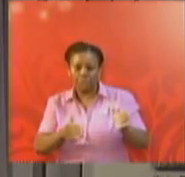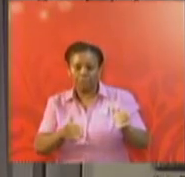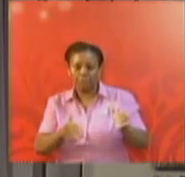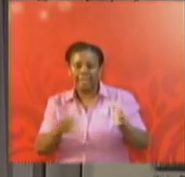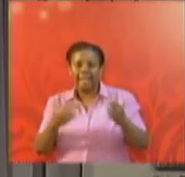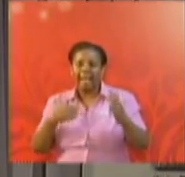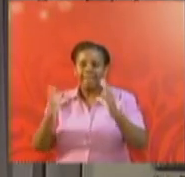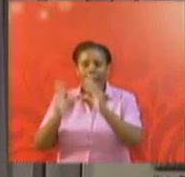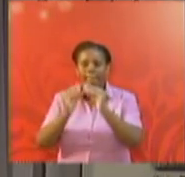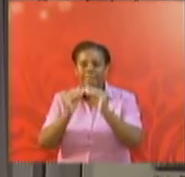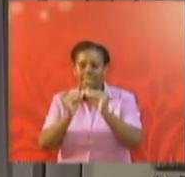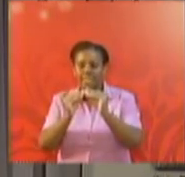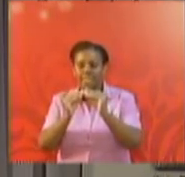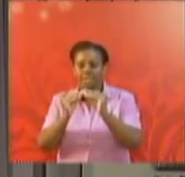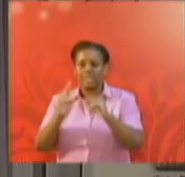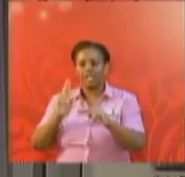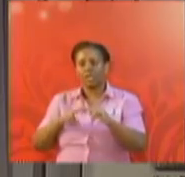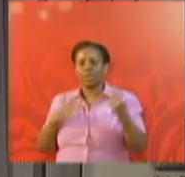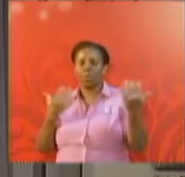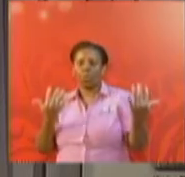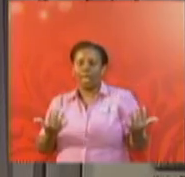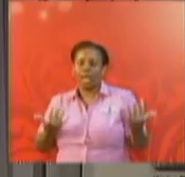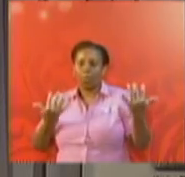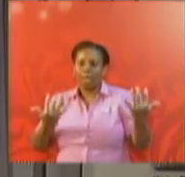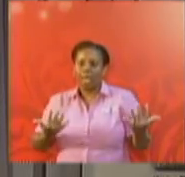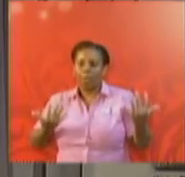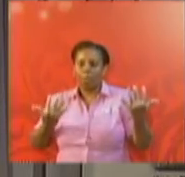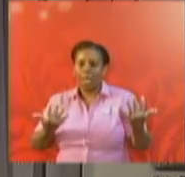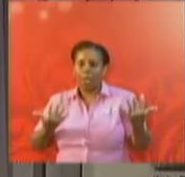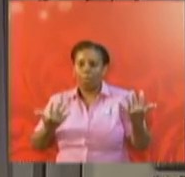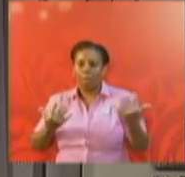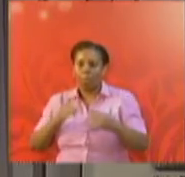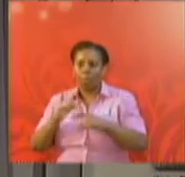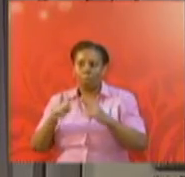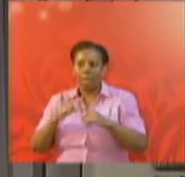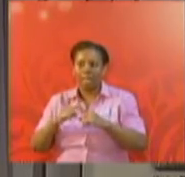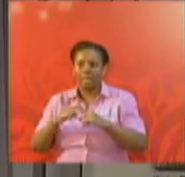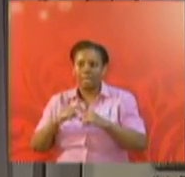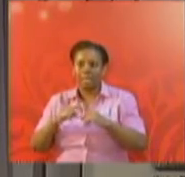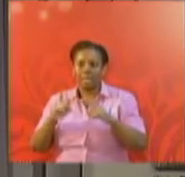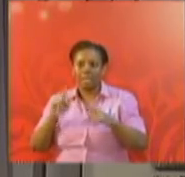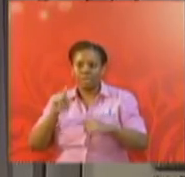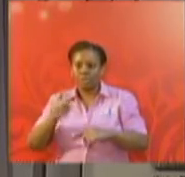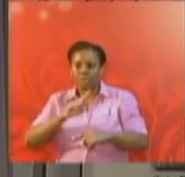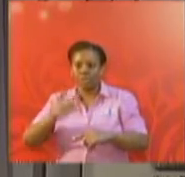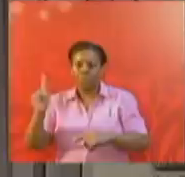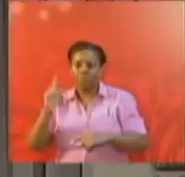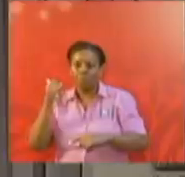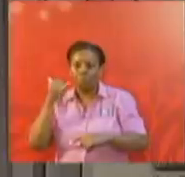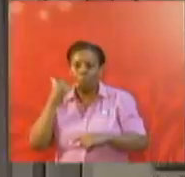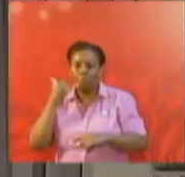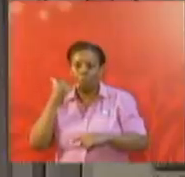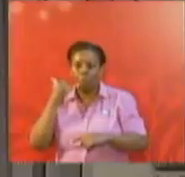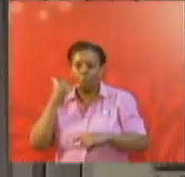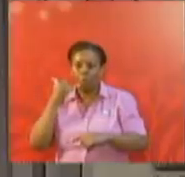information. But don't sit on it. Send it to the Corpcom as soon as you have it, because time is of the essence and you and I could work together